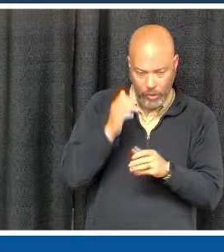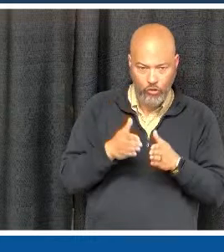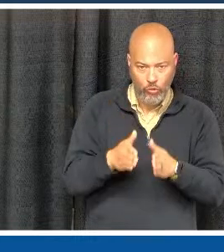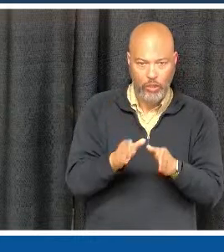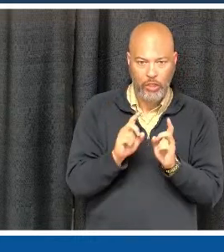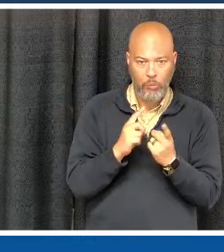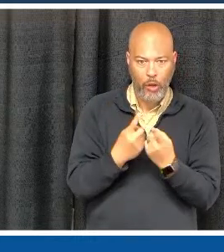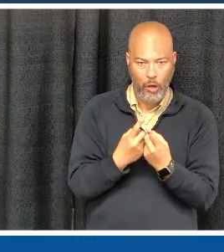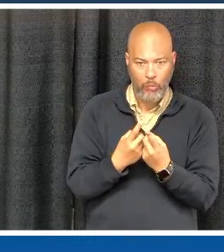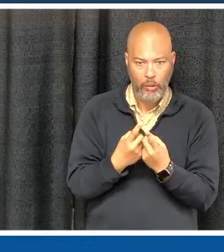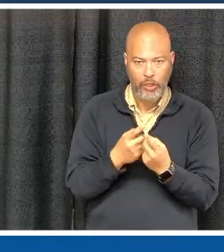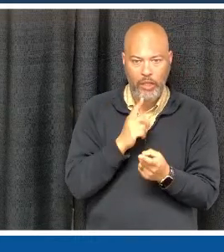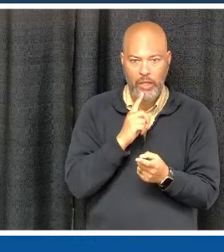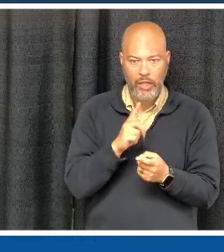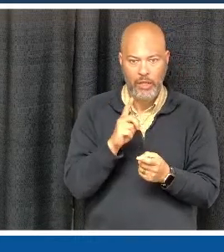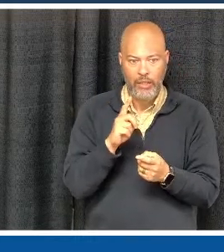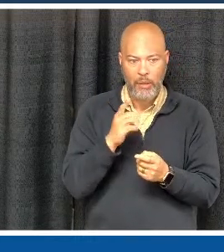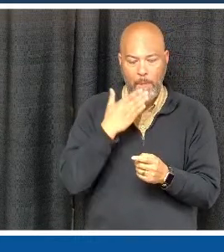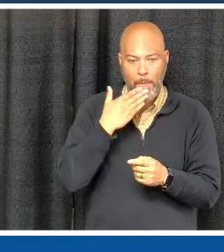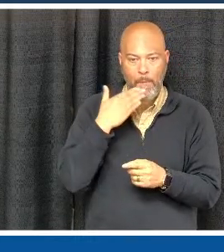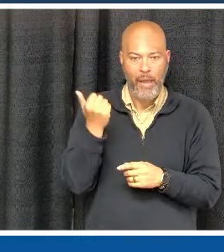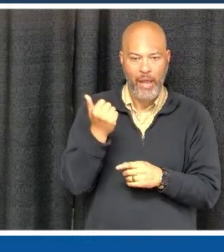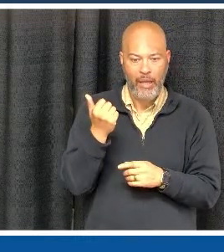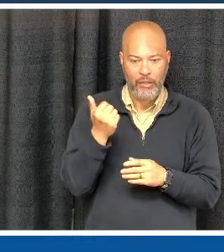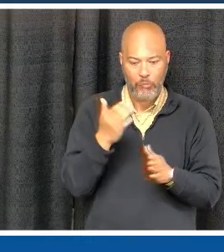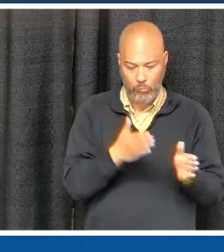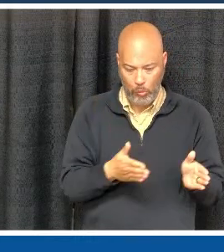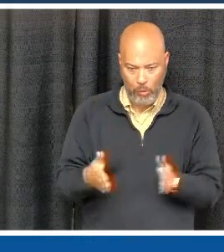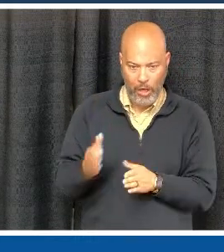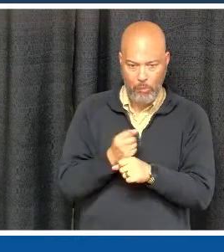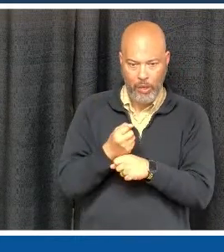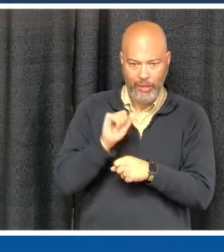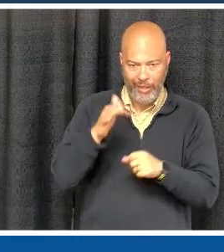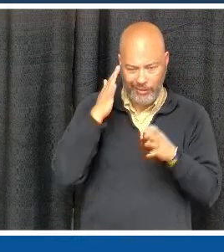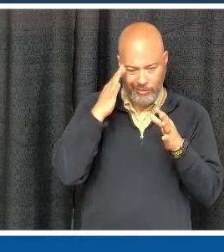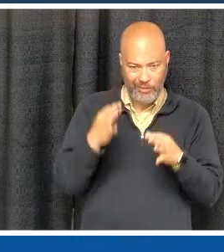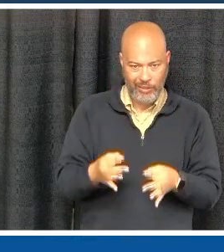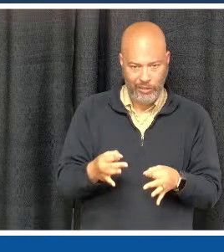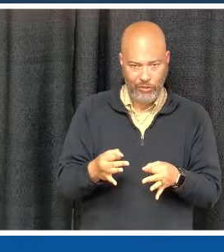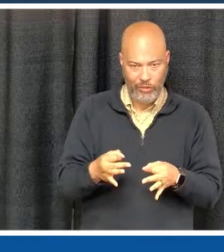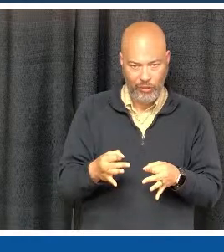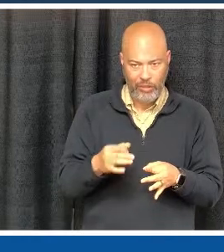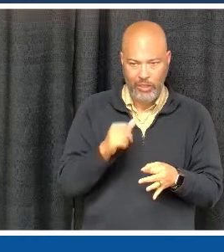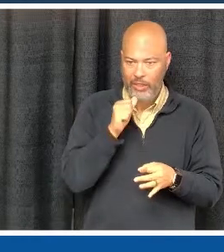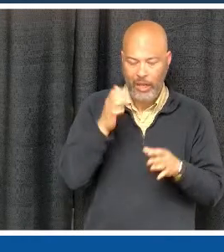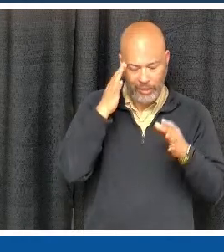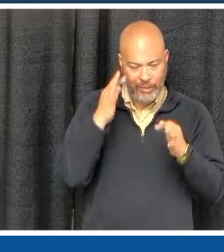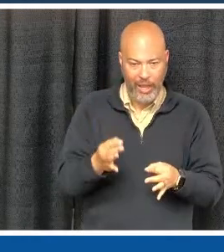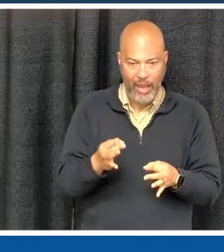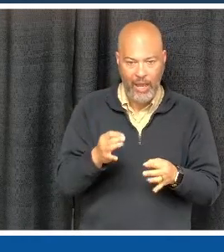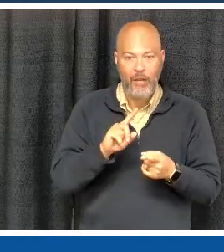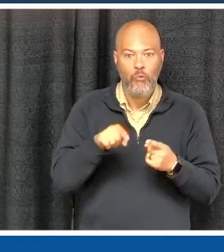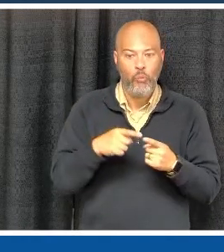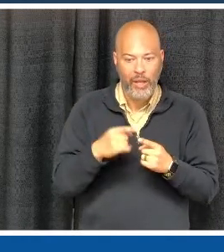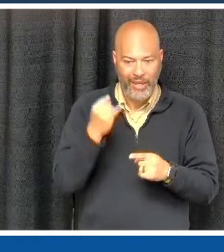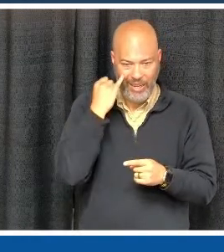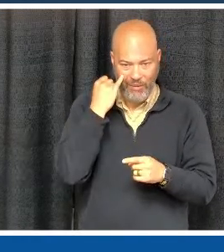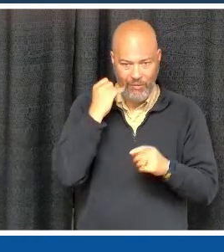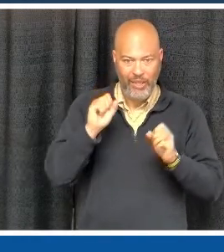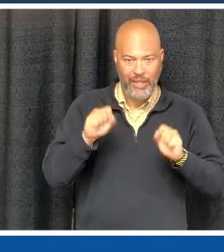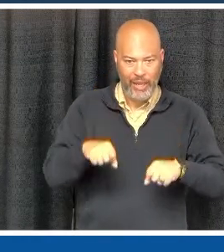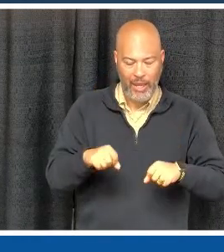department is the one that is best prepared to make those decisions and to decide when and if they can